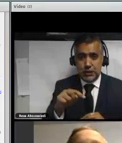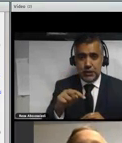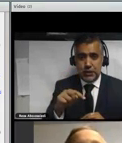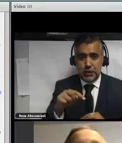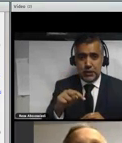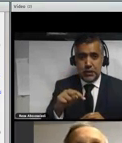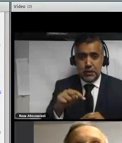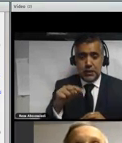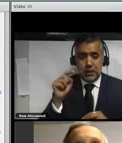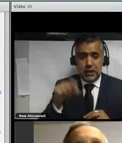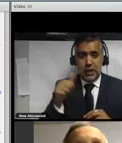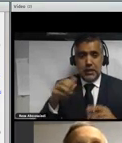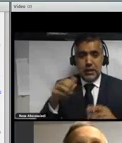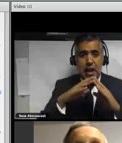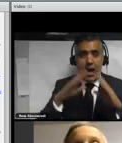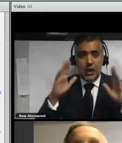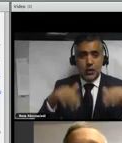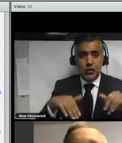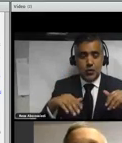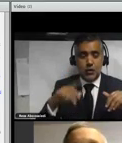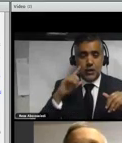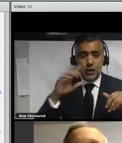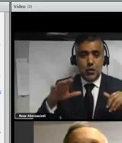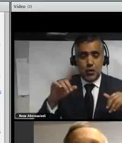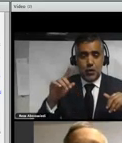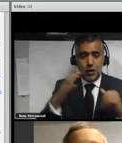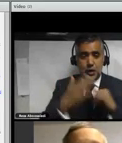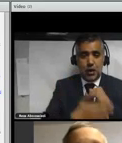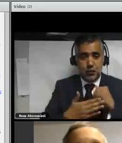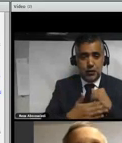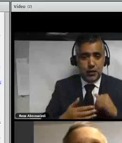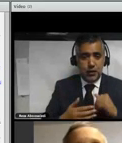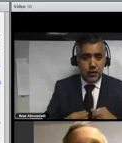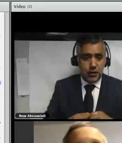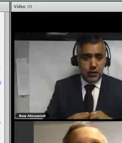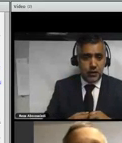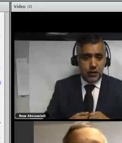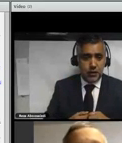any household surveys in your country?